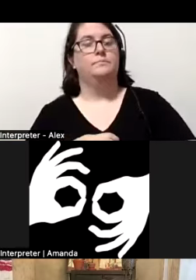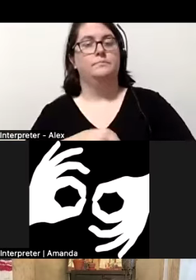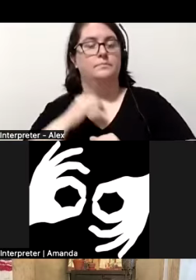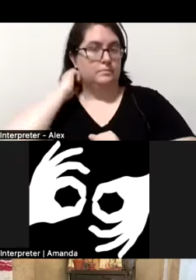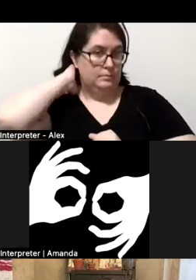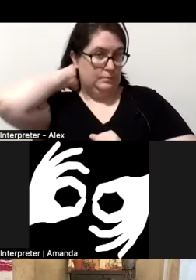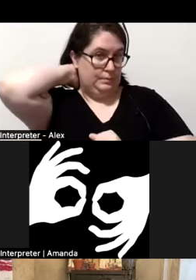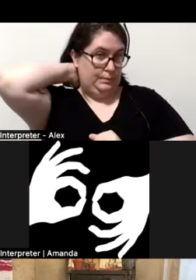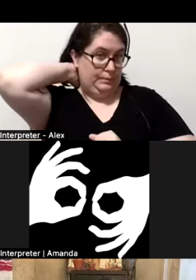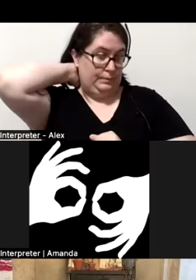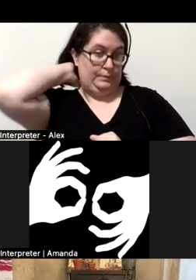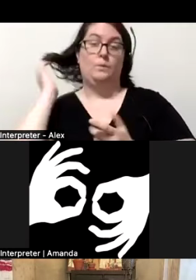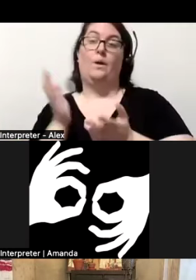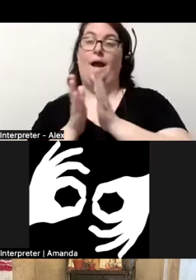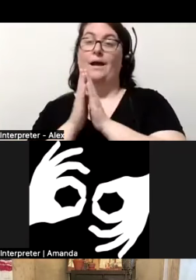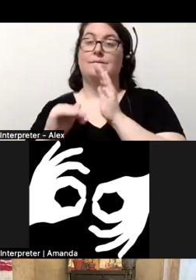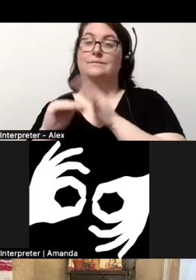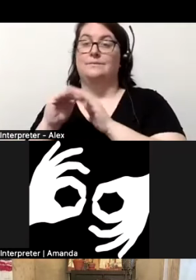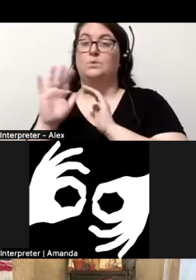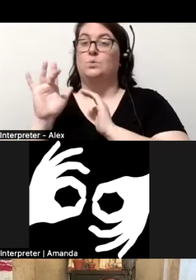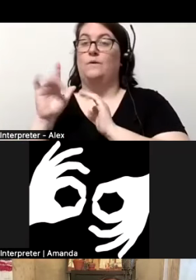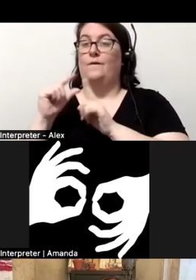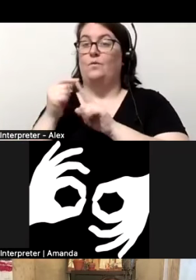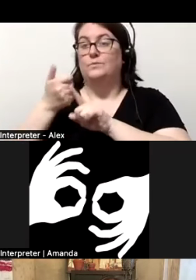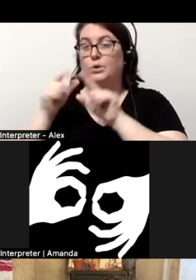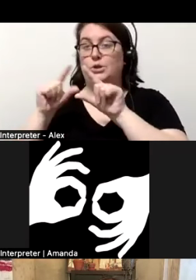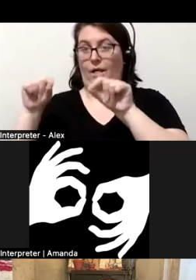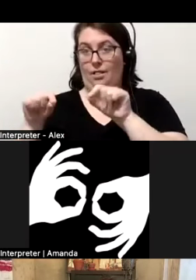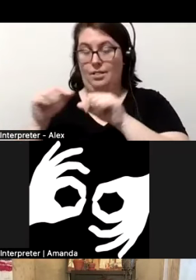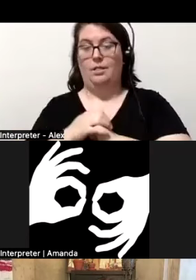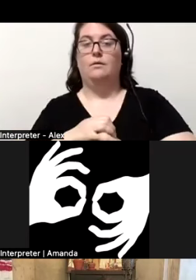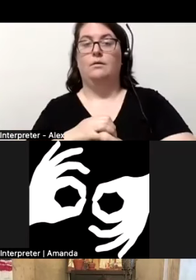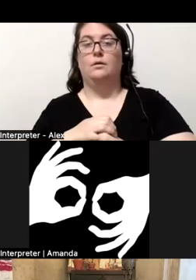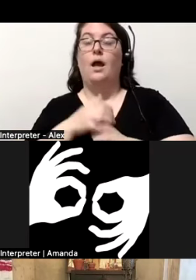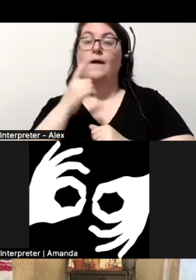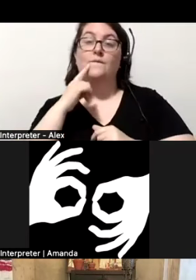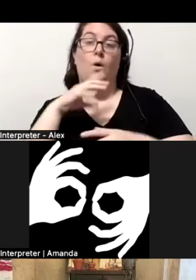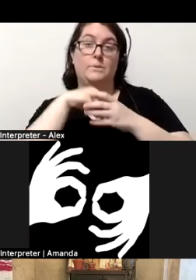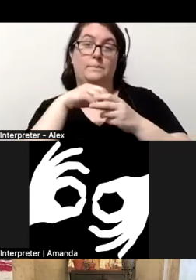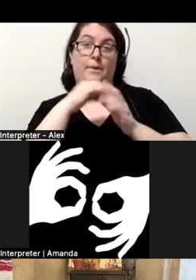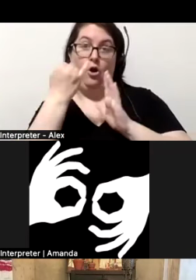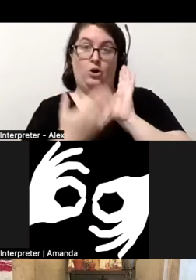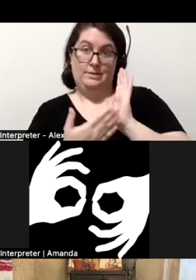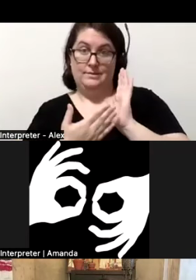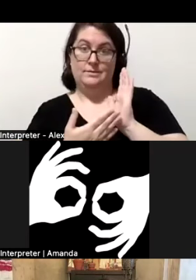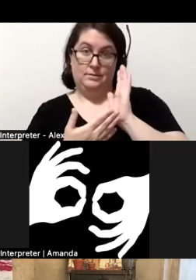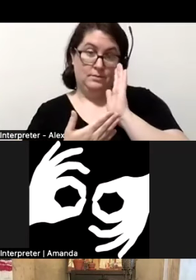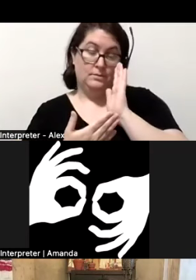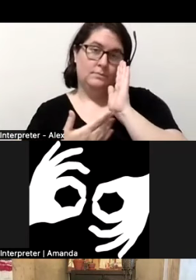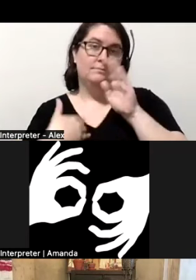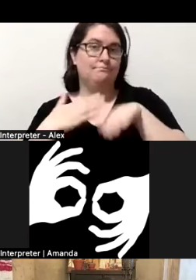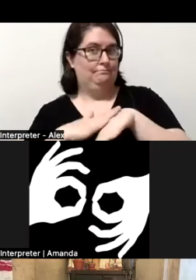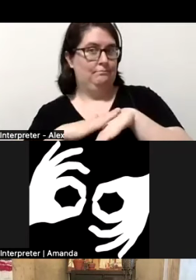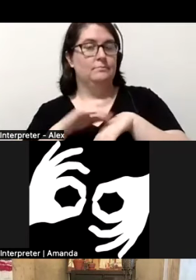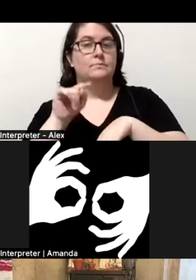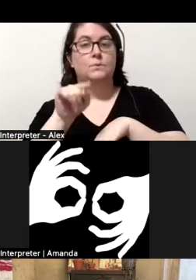We ask for no more than 25 words per cell. And under participating artists, I just wanted to note that you